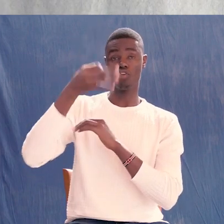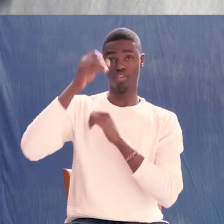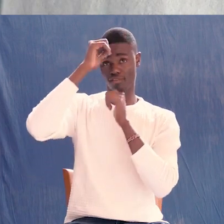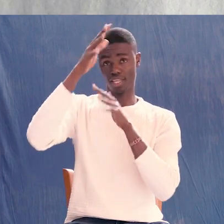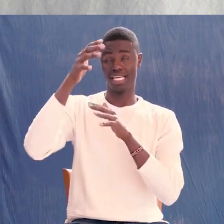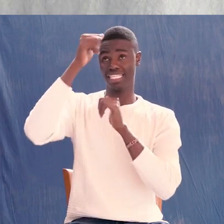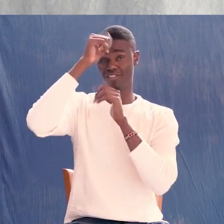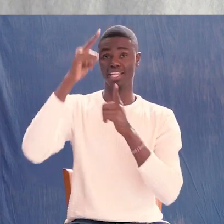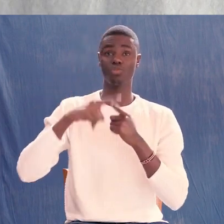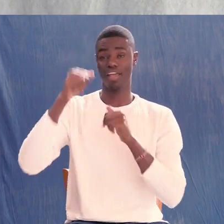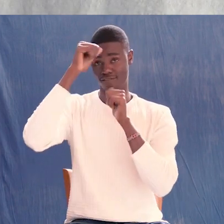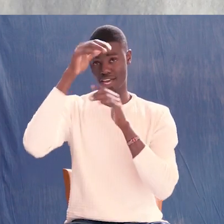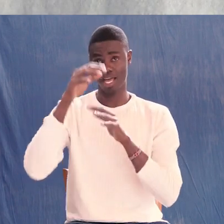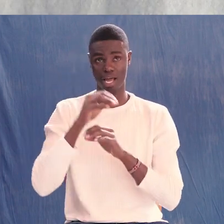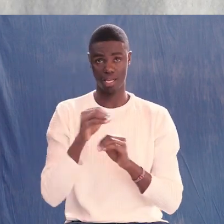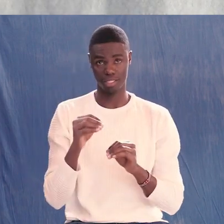to the fatherless.